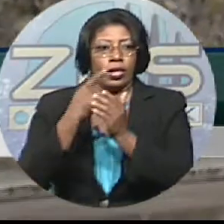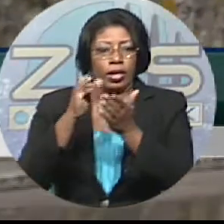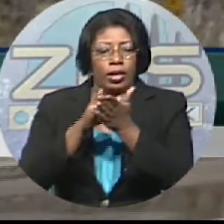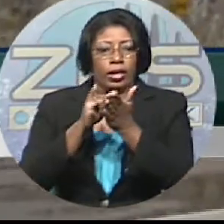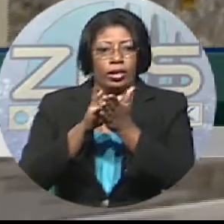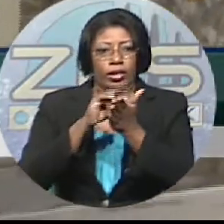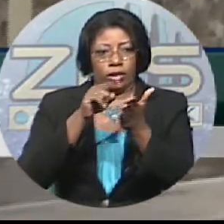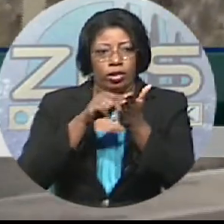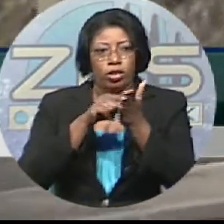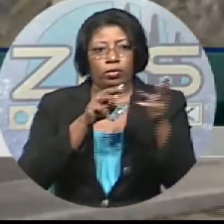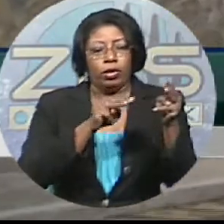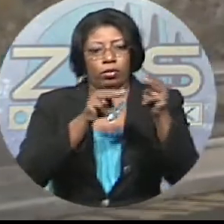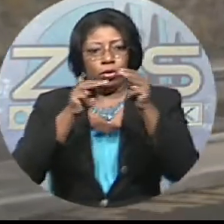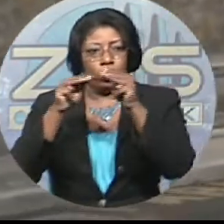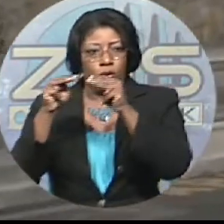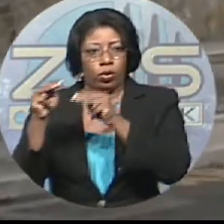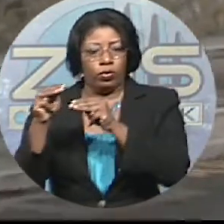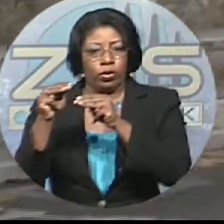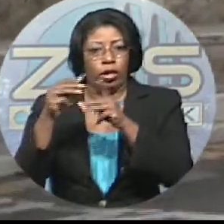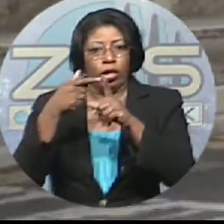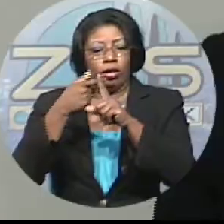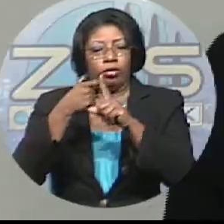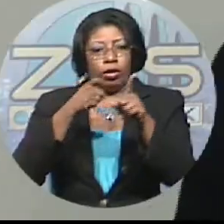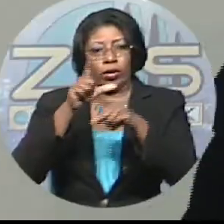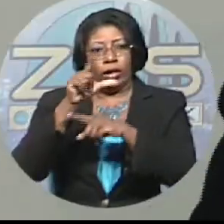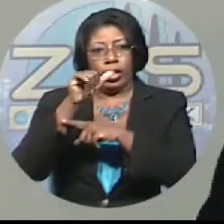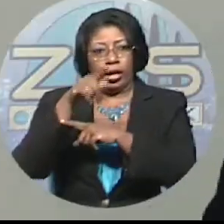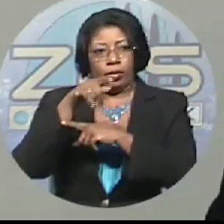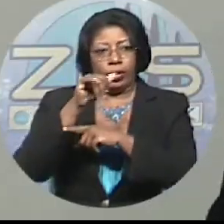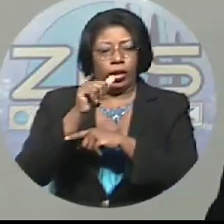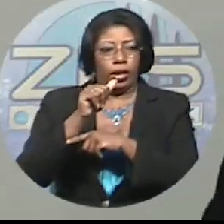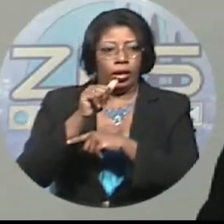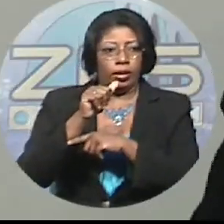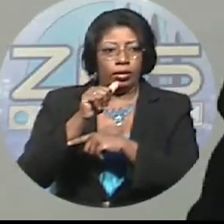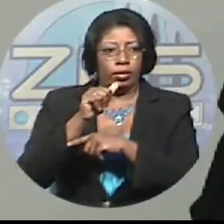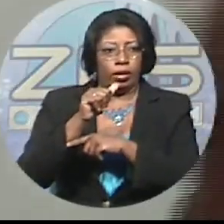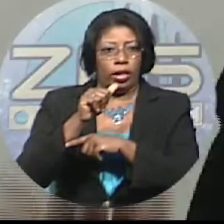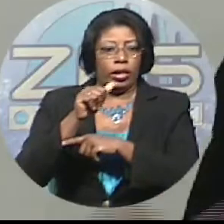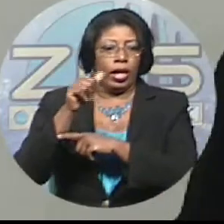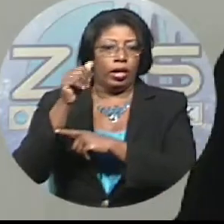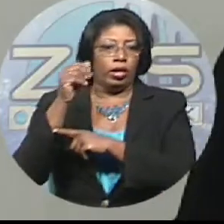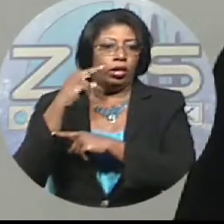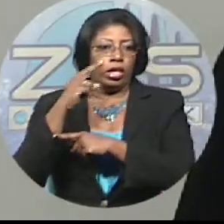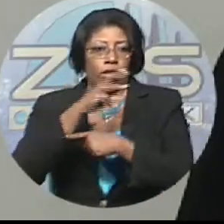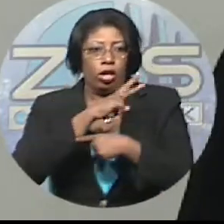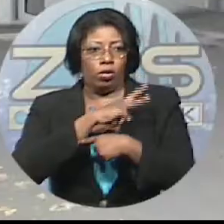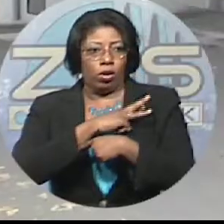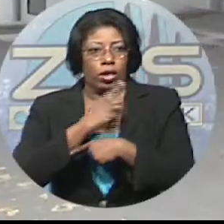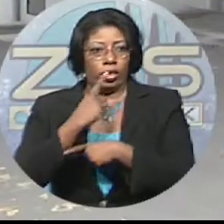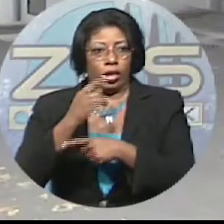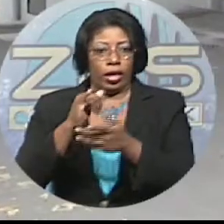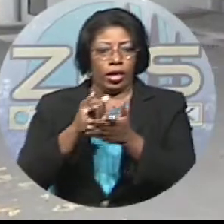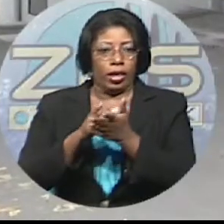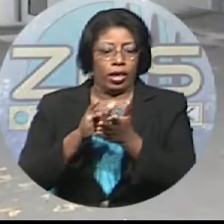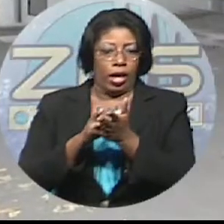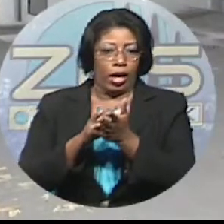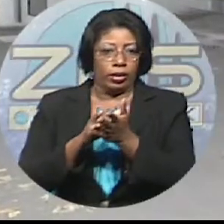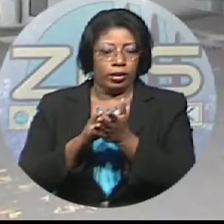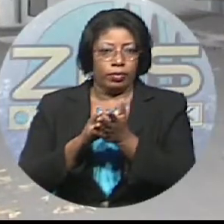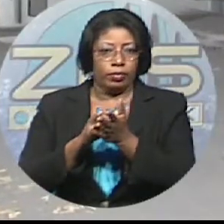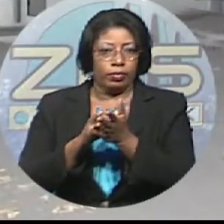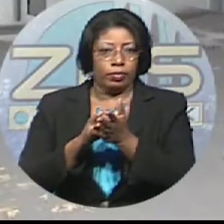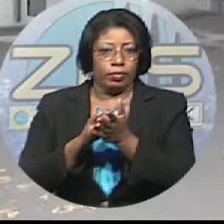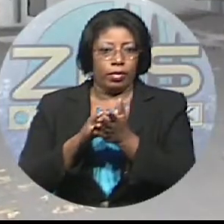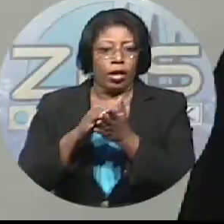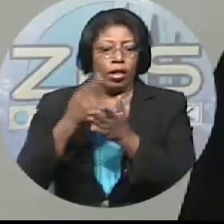from the old terminal at the Linden Pinling International Airport. NAD CEO Vernice Walken, pressed on the fate of the terminal, said that